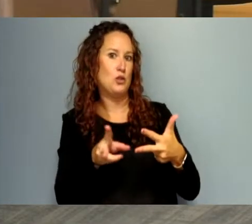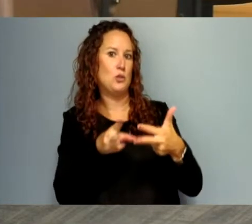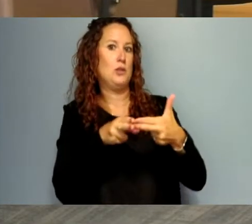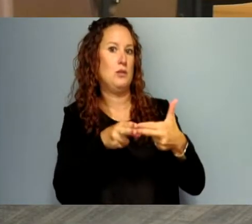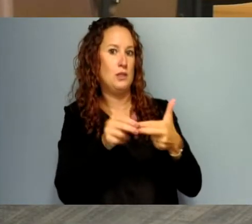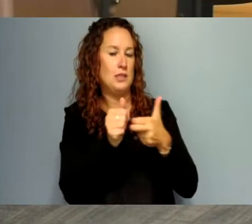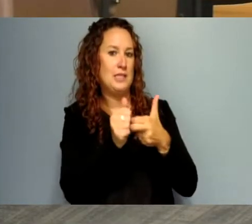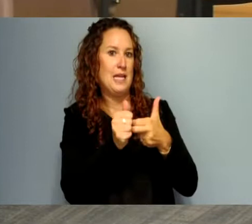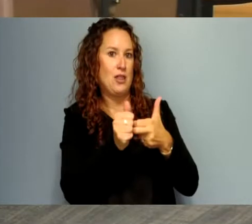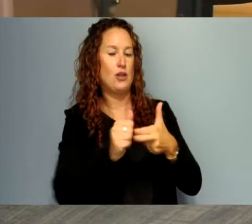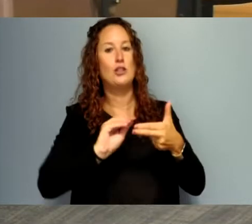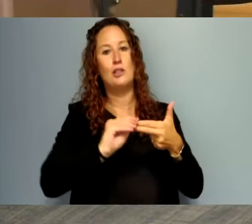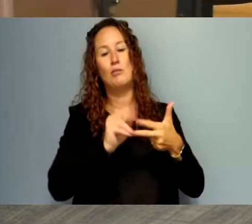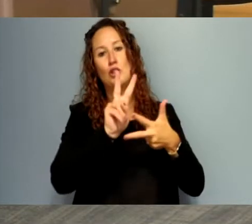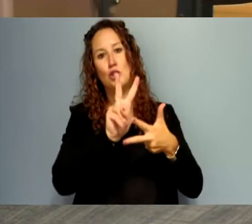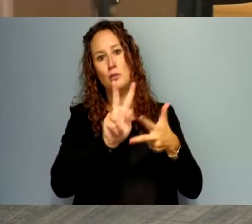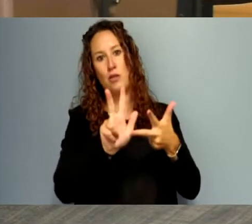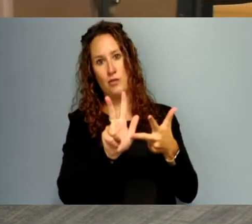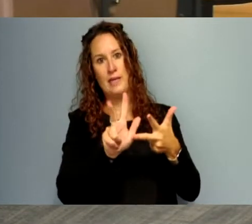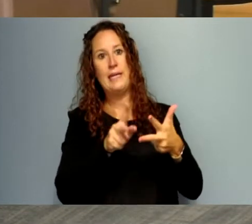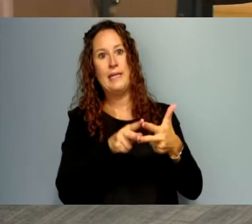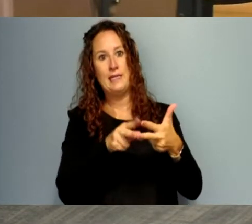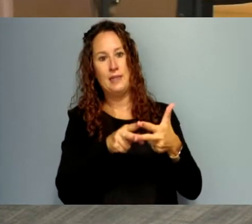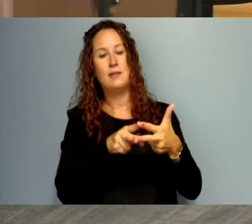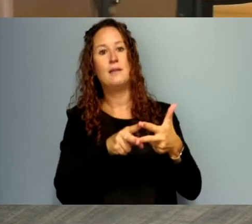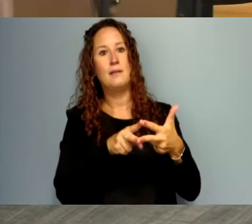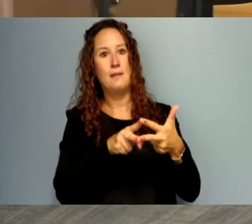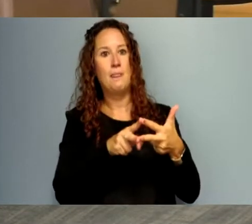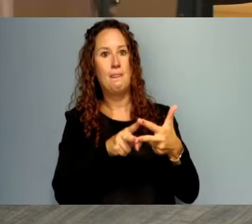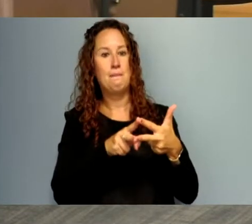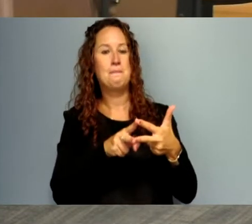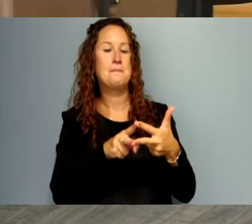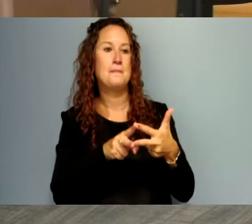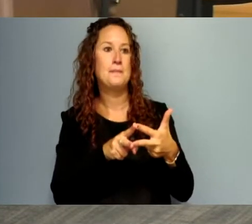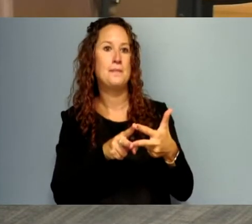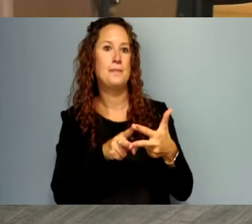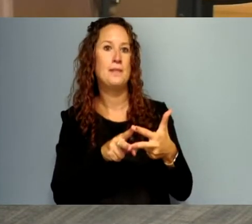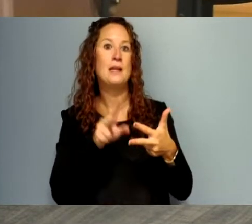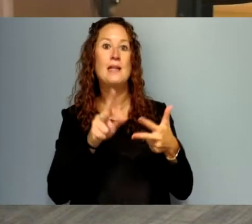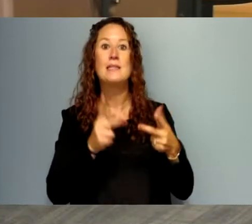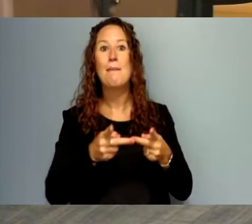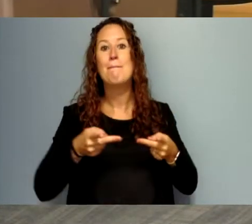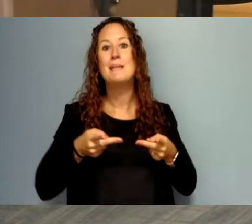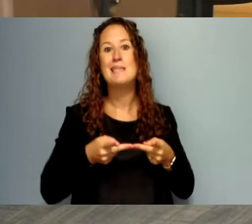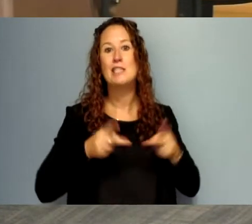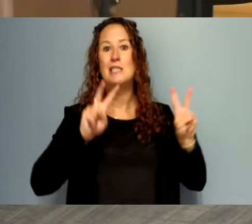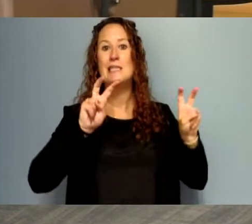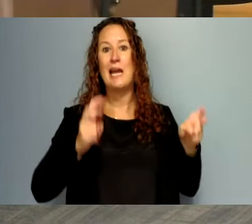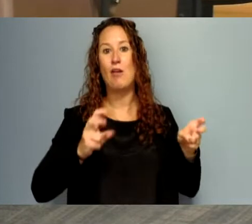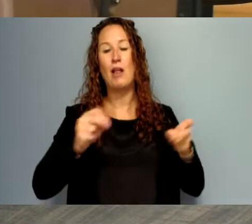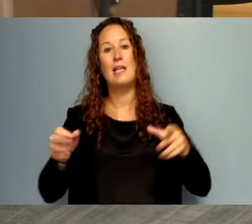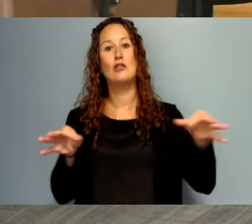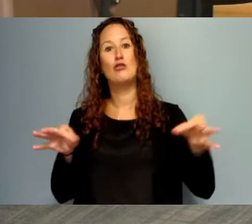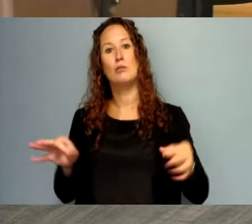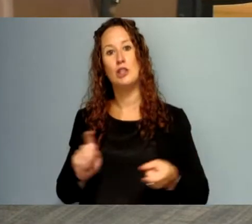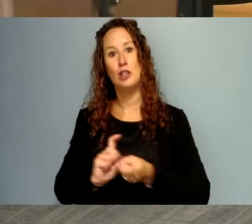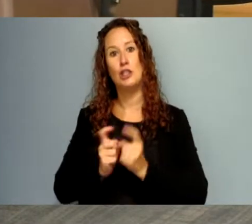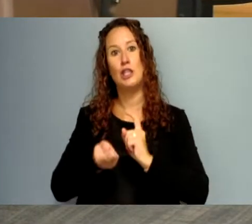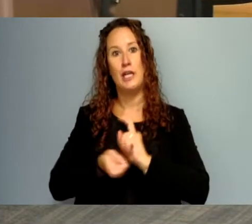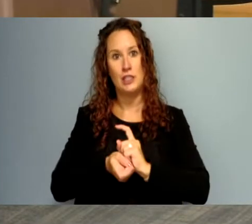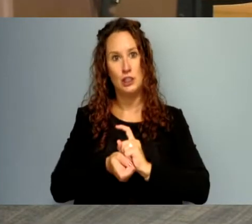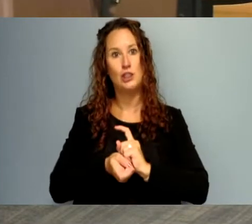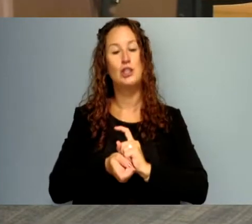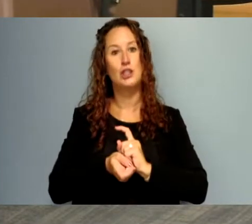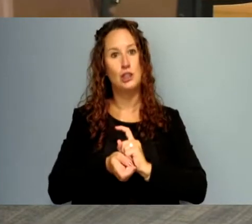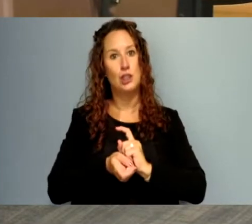other. They're items 2 and 3. This is really just a position, title, and description change to bring